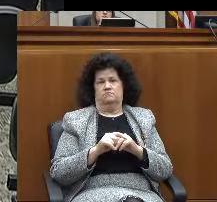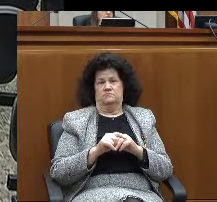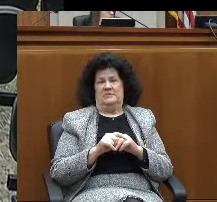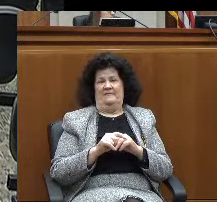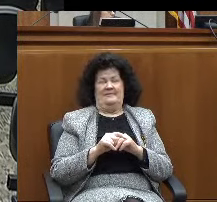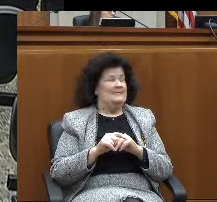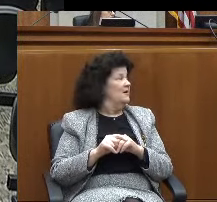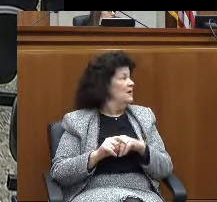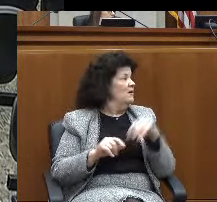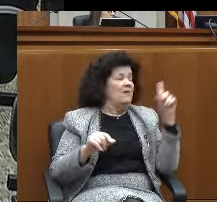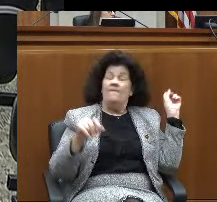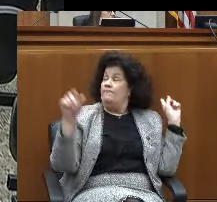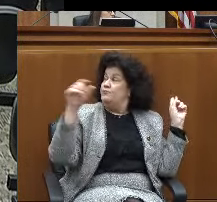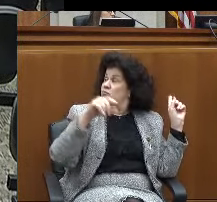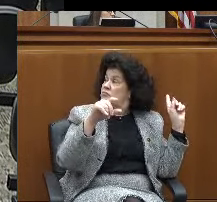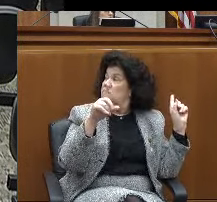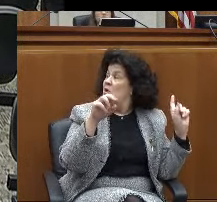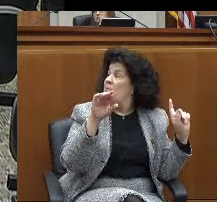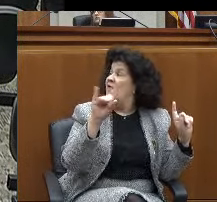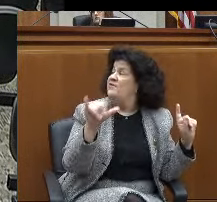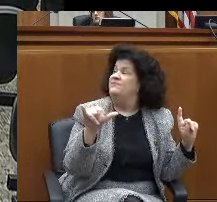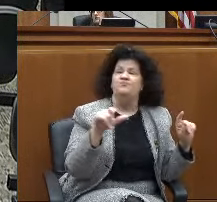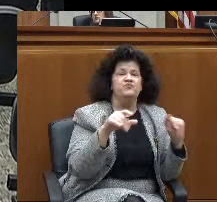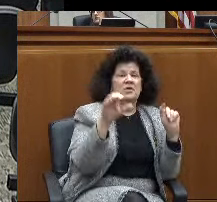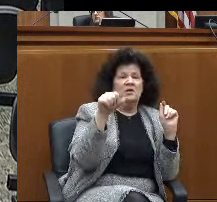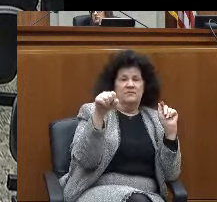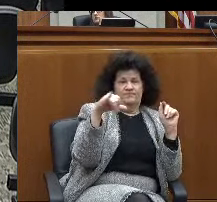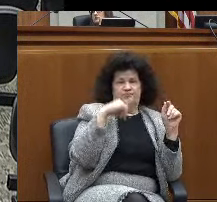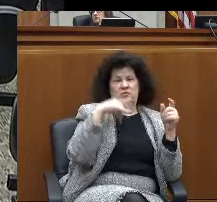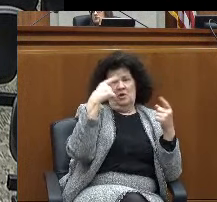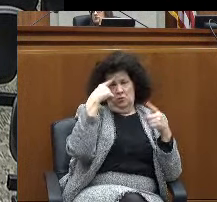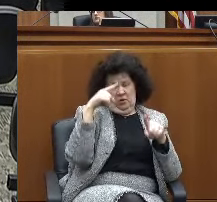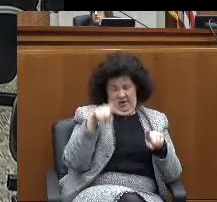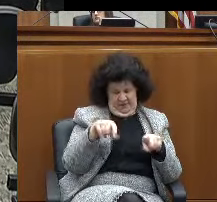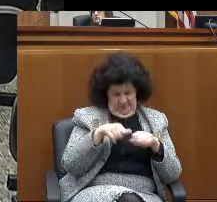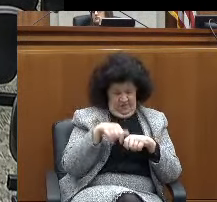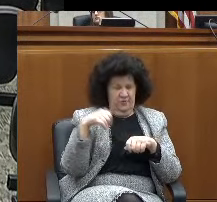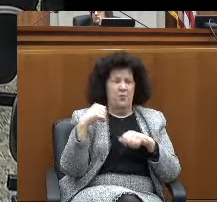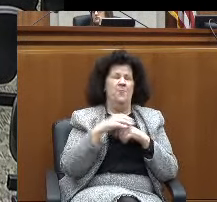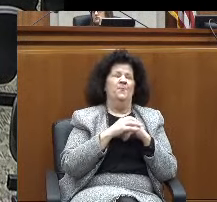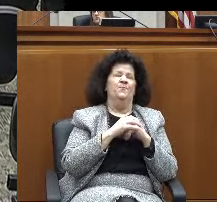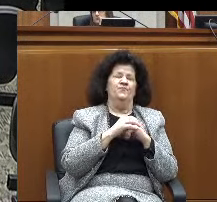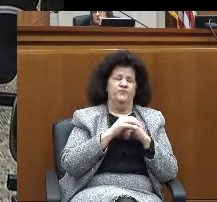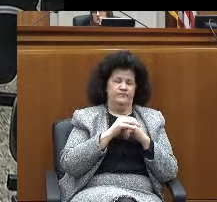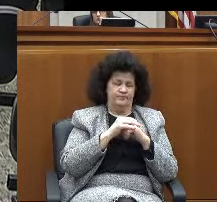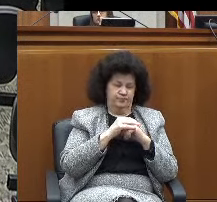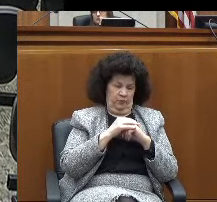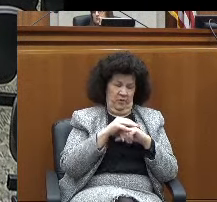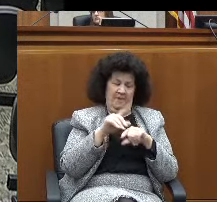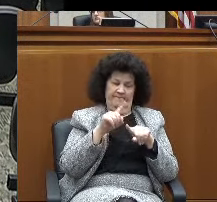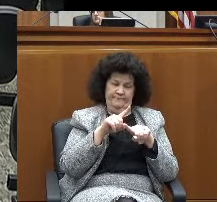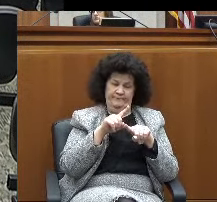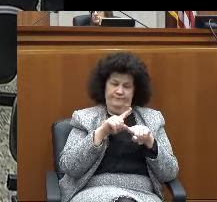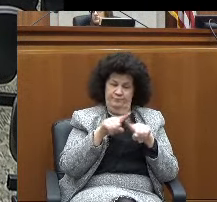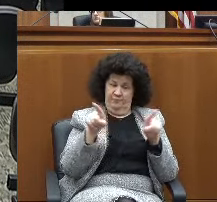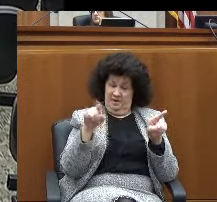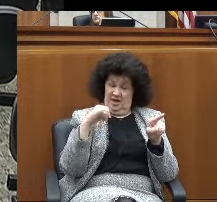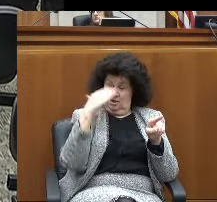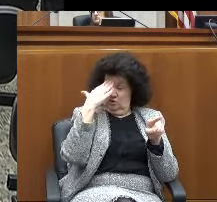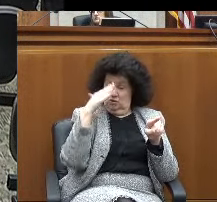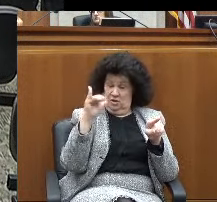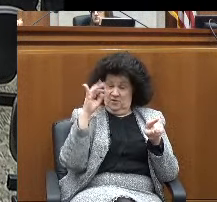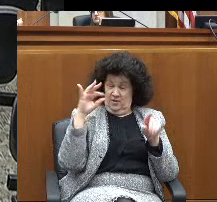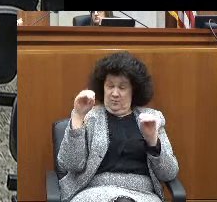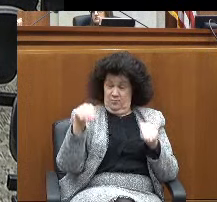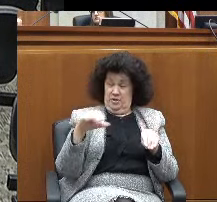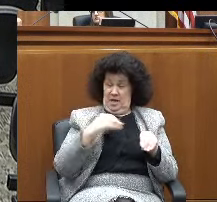Dr. Bugby? So I agree with you. I think though, I don't know that putting our effort